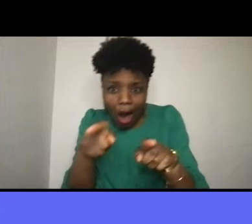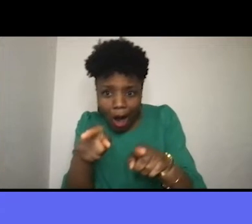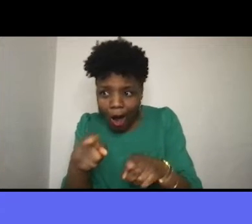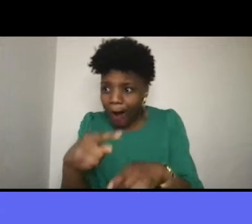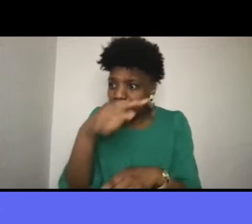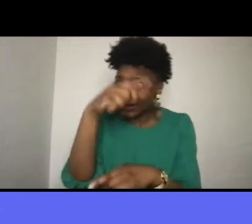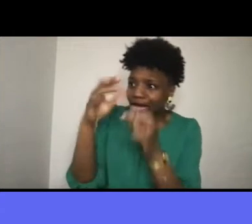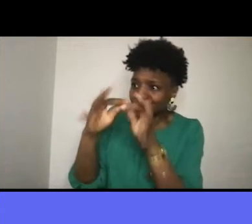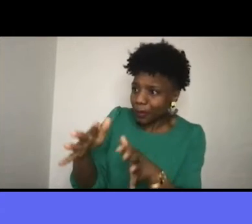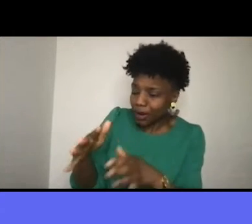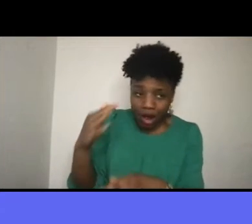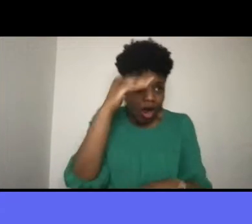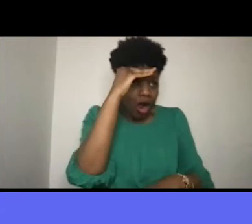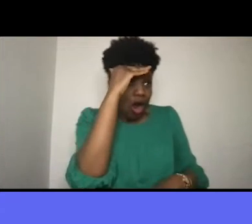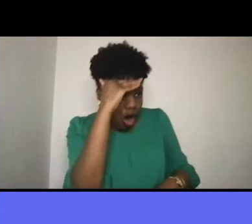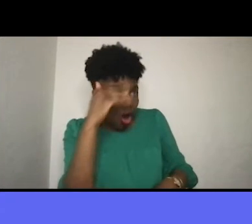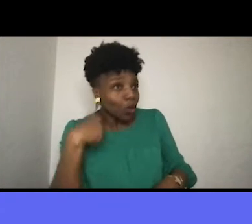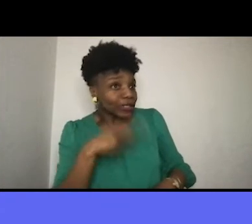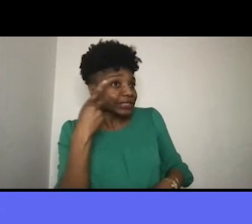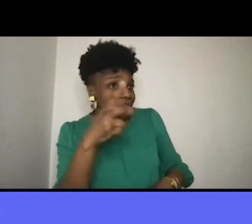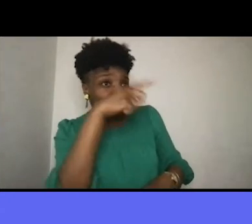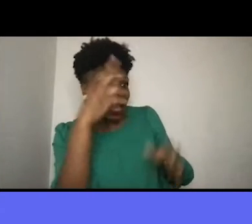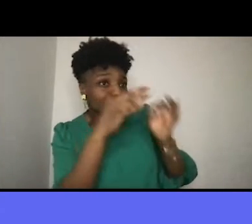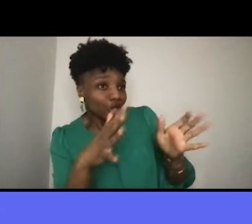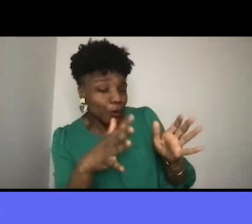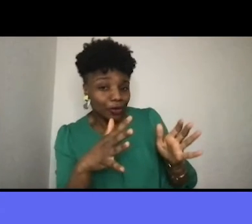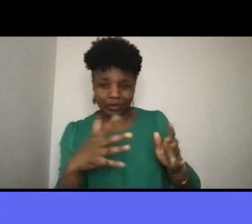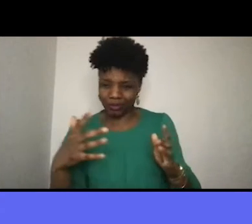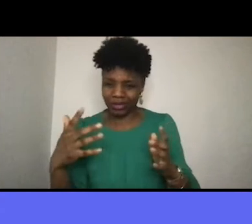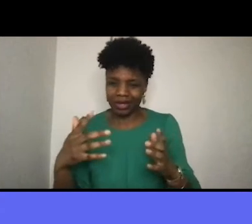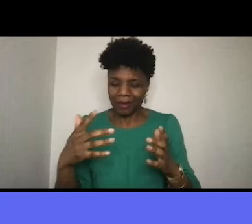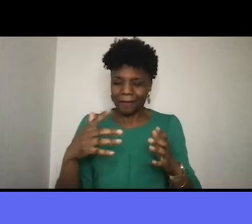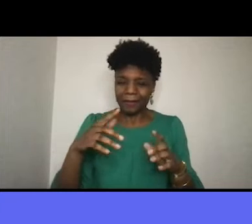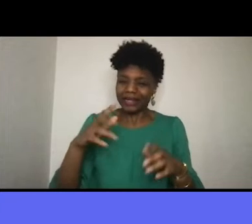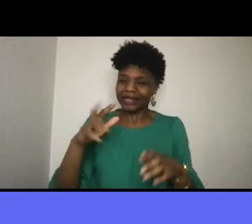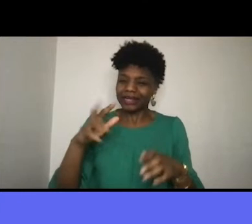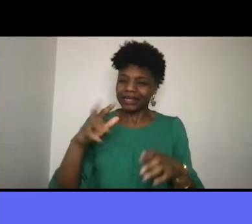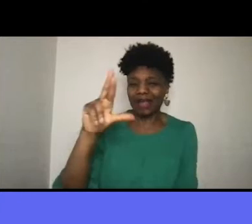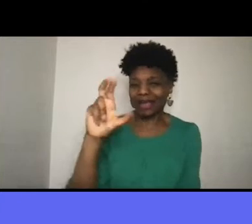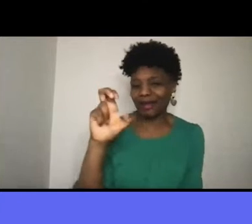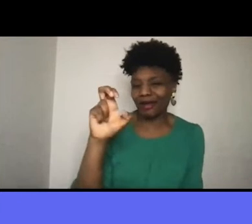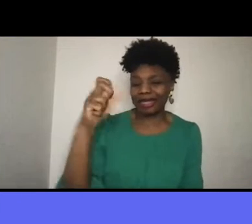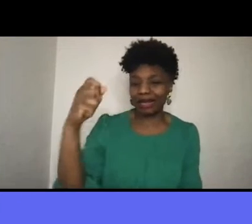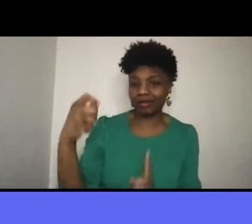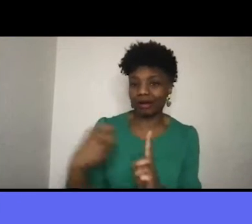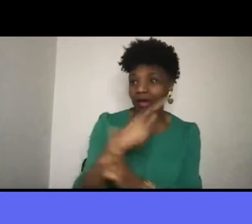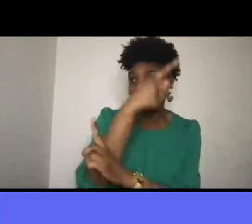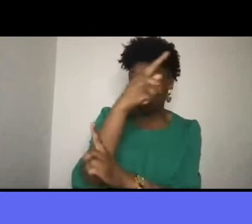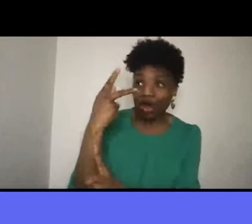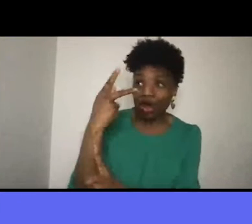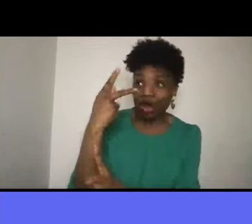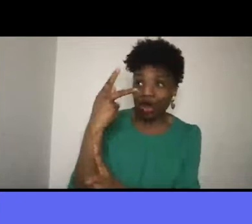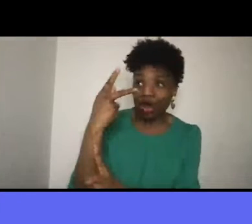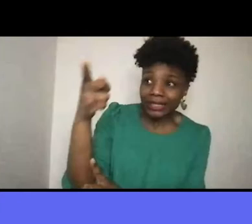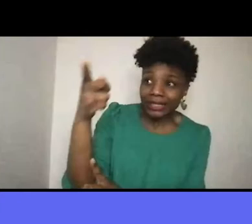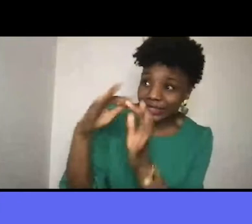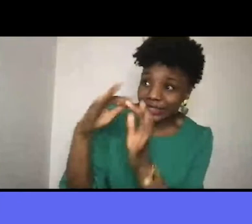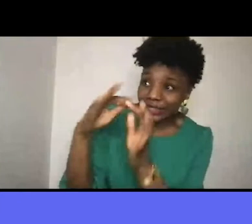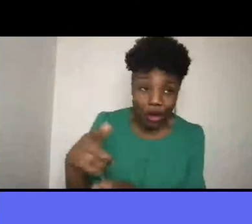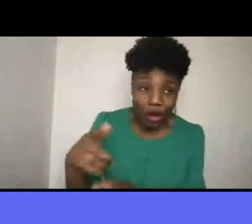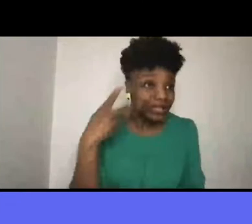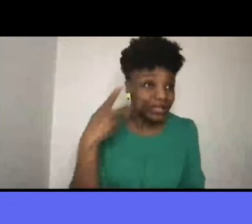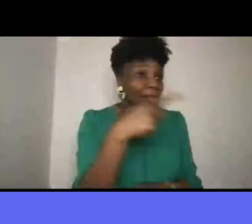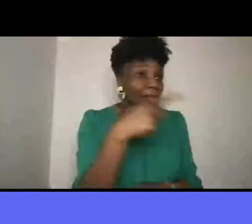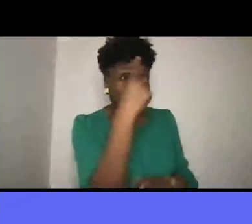it's crazy that we have to acknowledge those one-off moments, right? It shouldn't be that way. So Right. Yo, we've seen